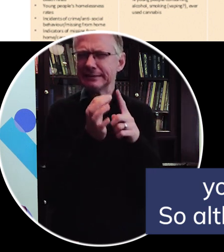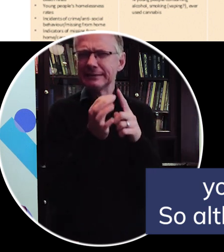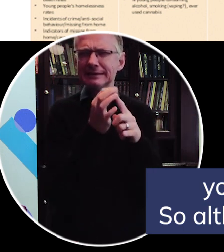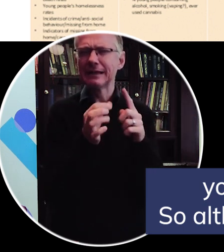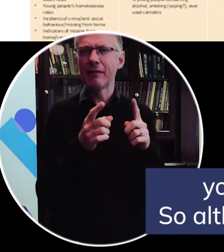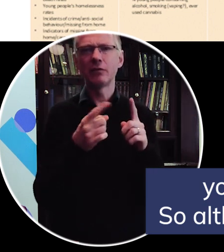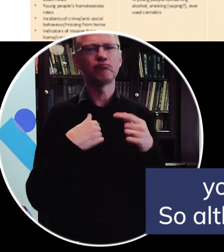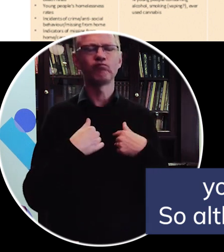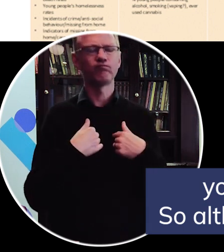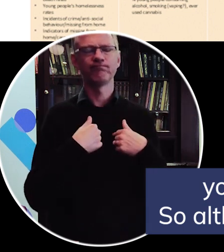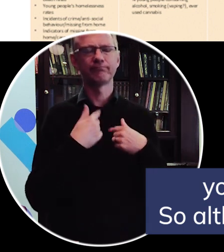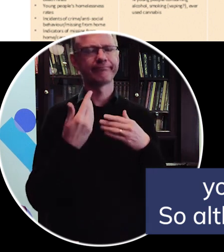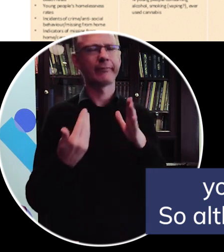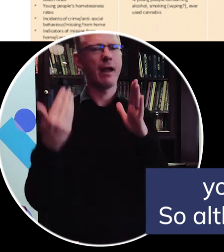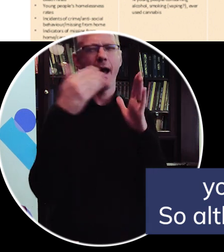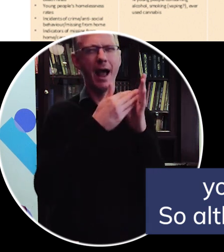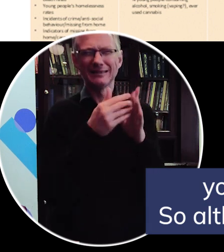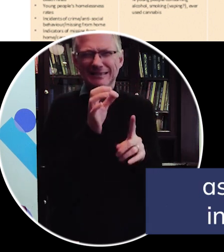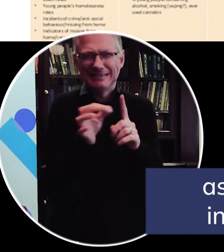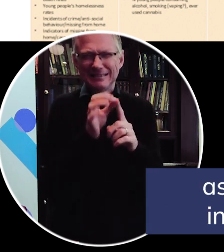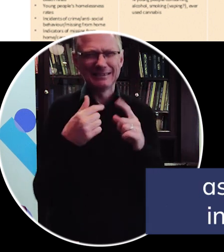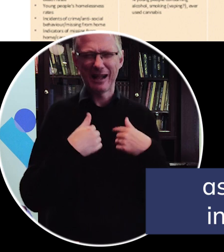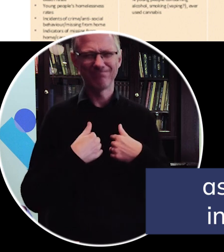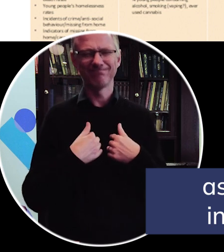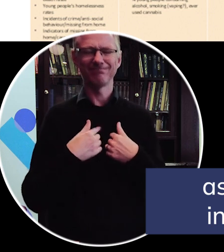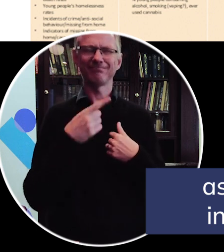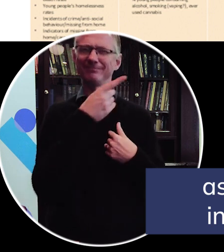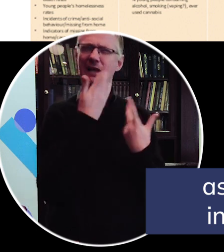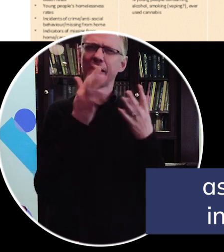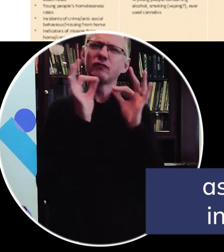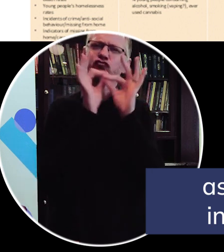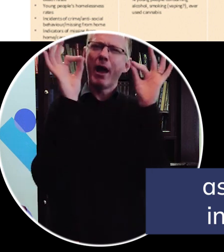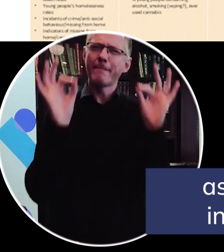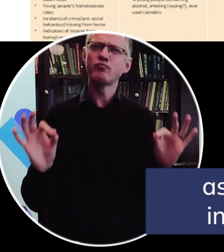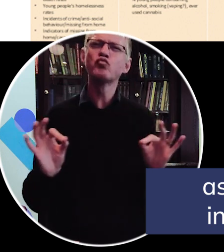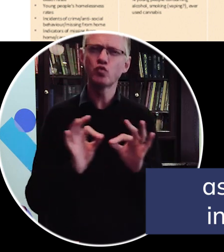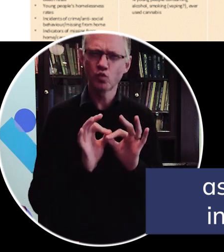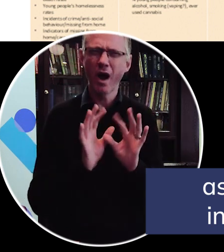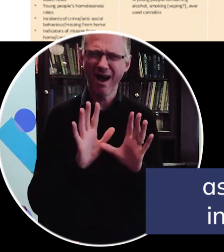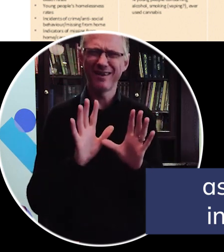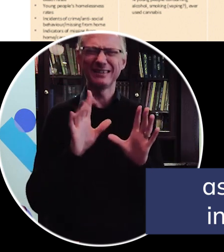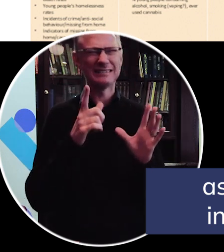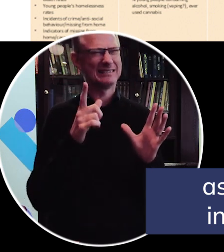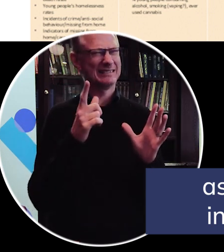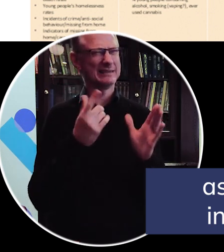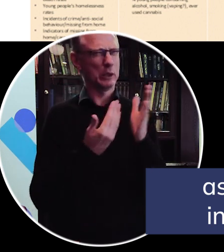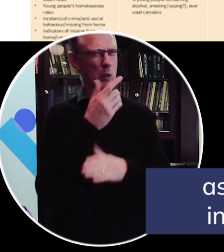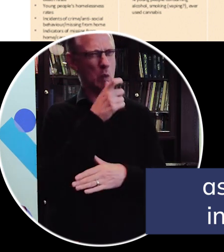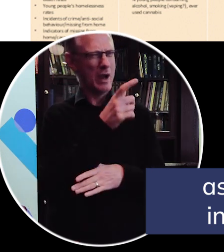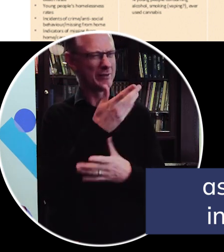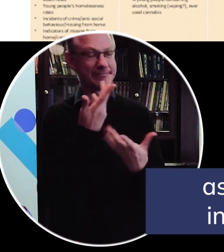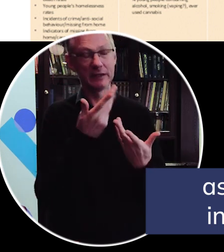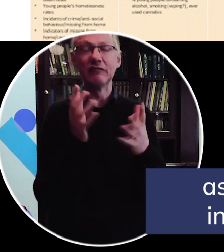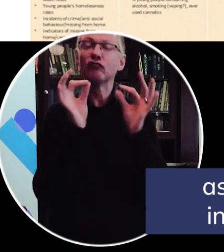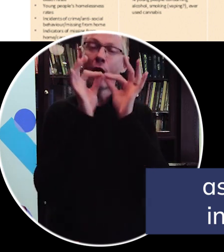we're not putting that in here, we do see this as a framework. I keep saying I need a new word instead of framework, but a